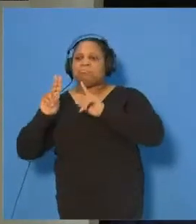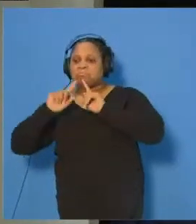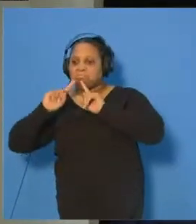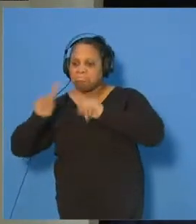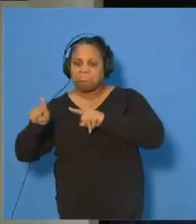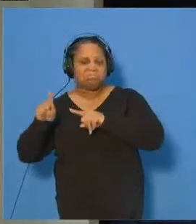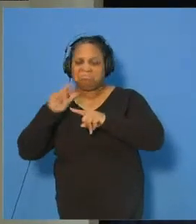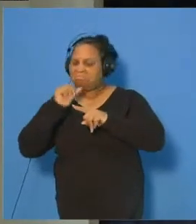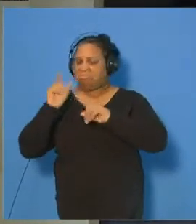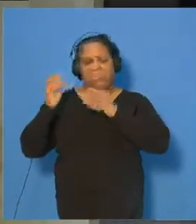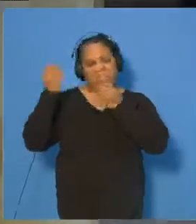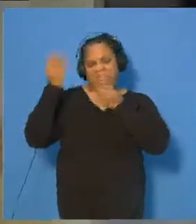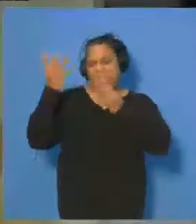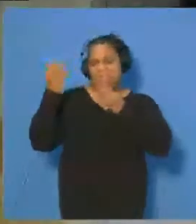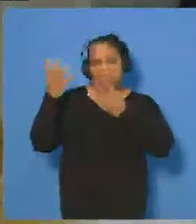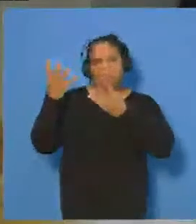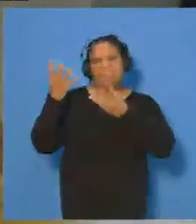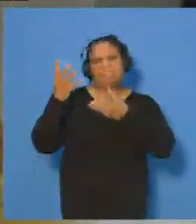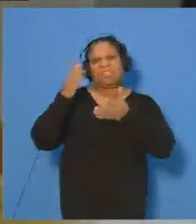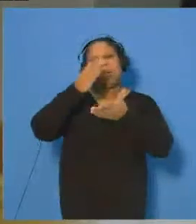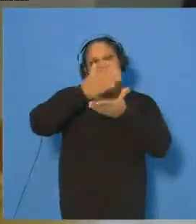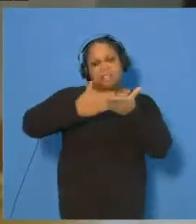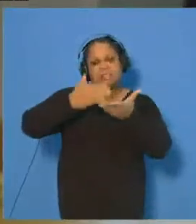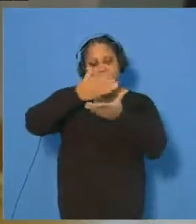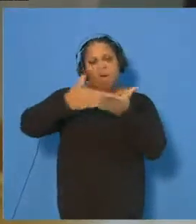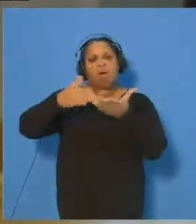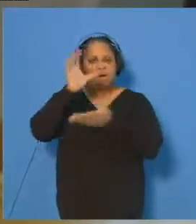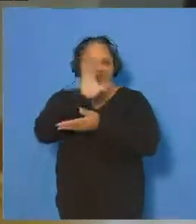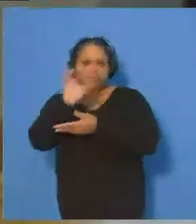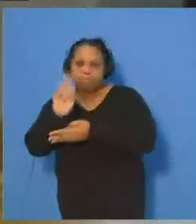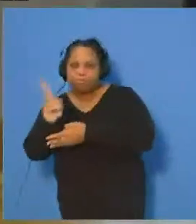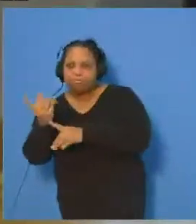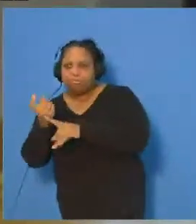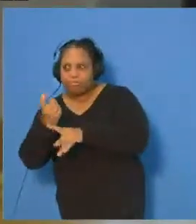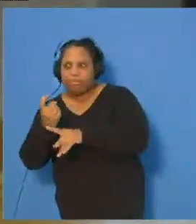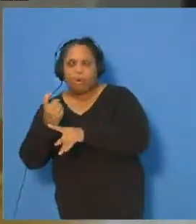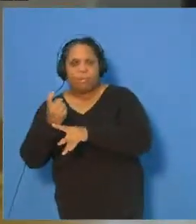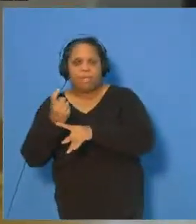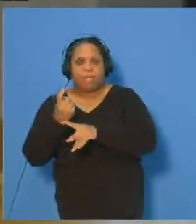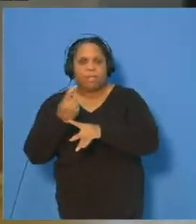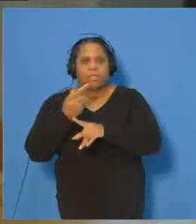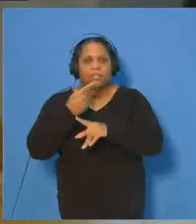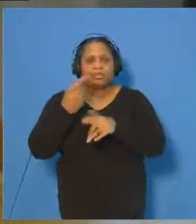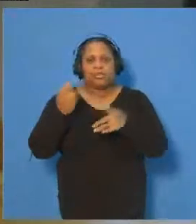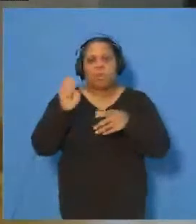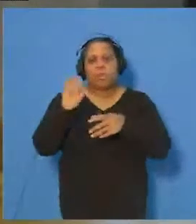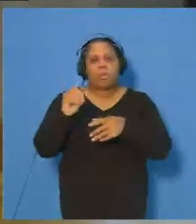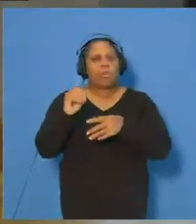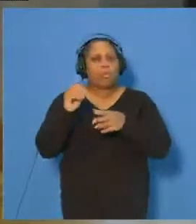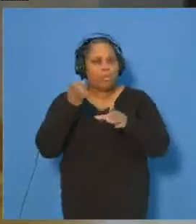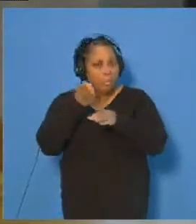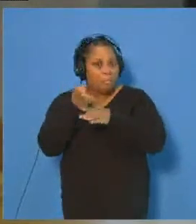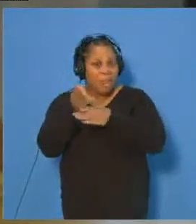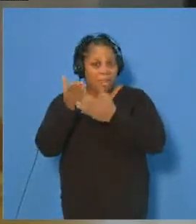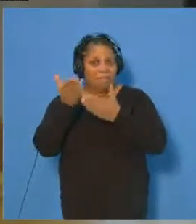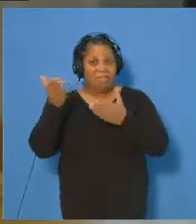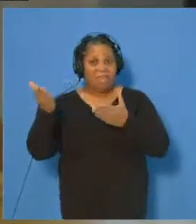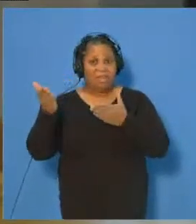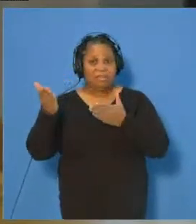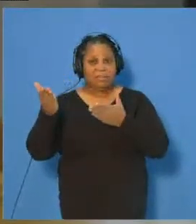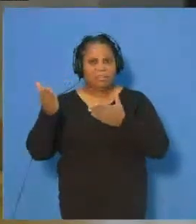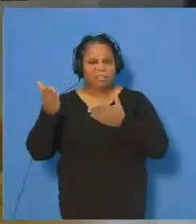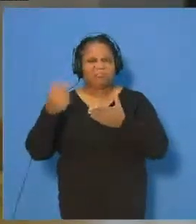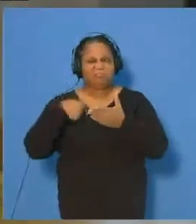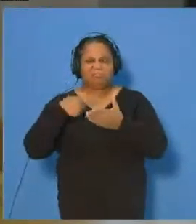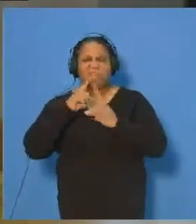That's part of the contact tracing and the epidemiological links that's taking place as we speak. So the main thing I think that the main takeaway, if I